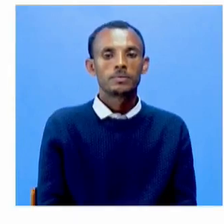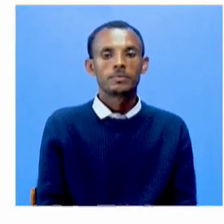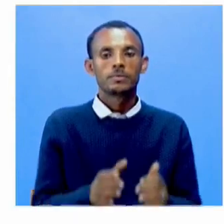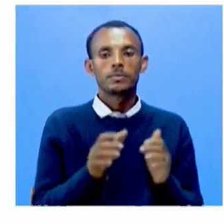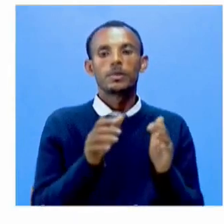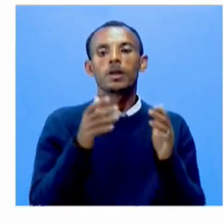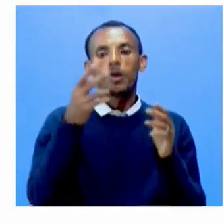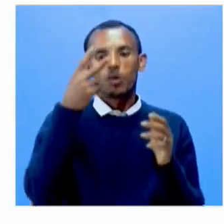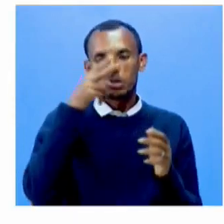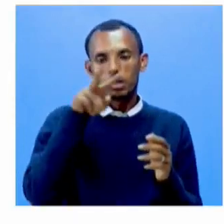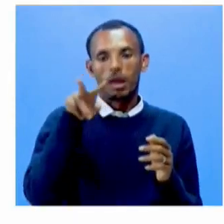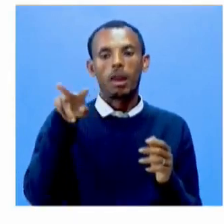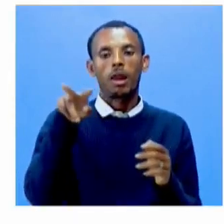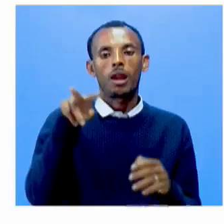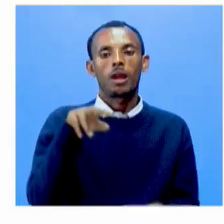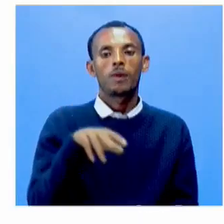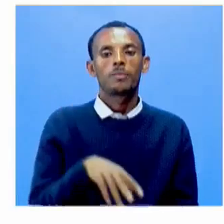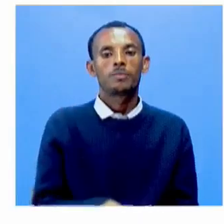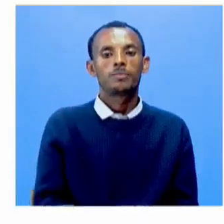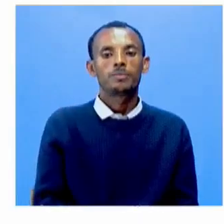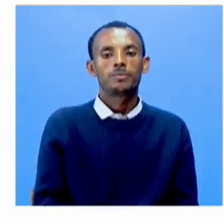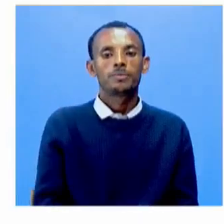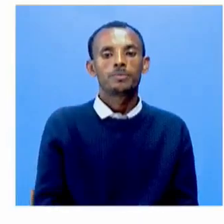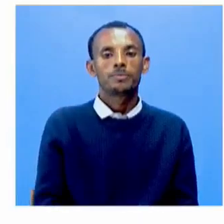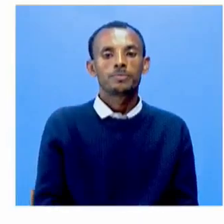Okay, consider